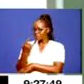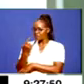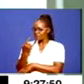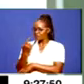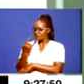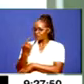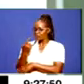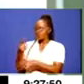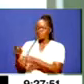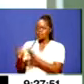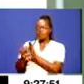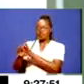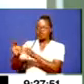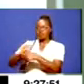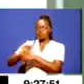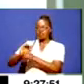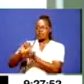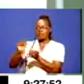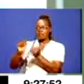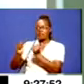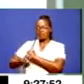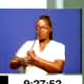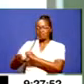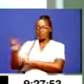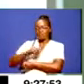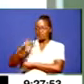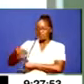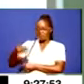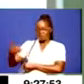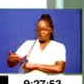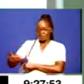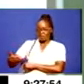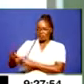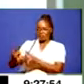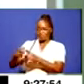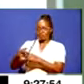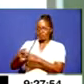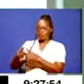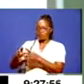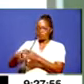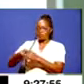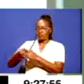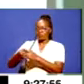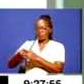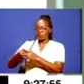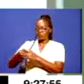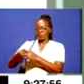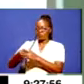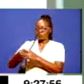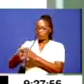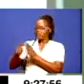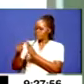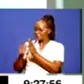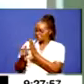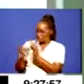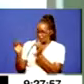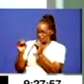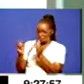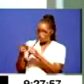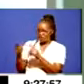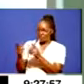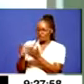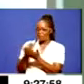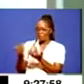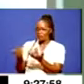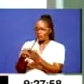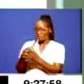COVID-19 is changing every day. We started, I don't want to go to details, but we started with some equipment and we